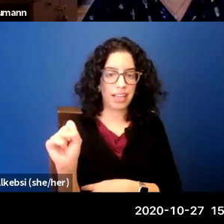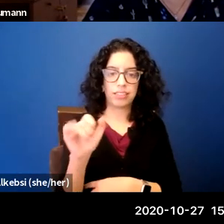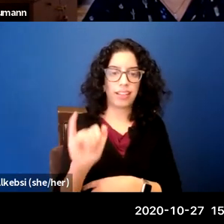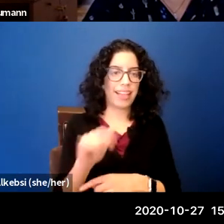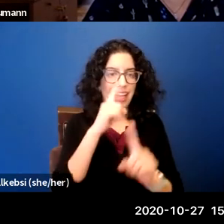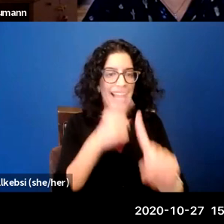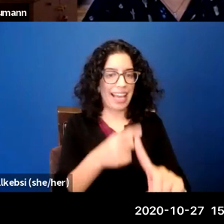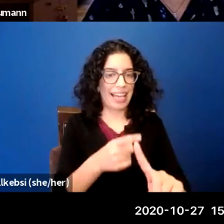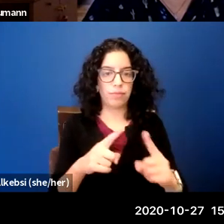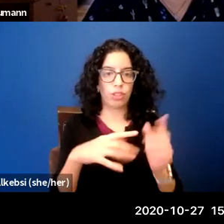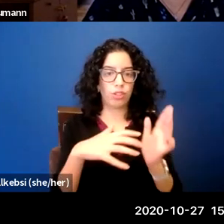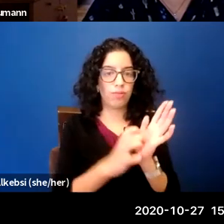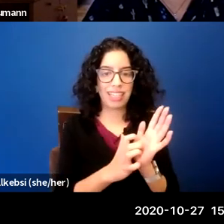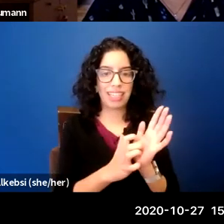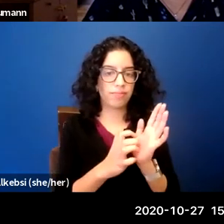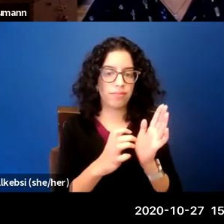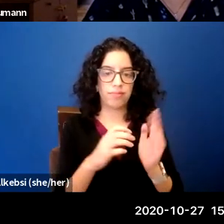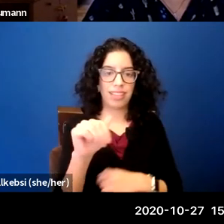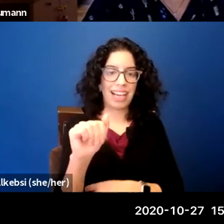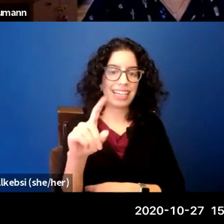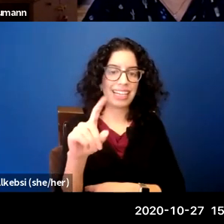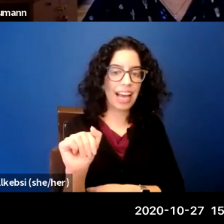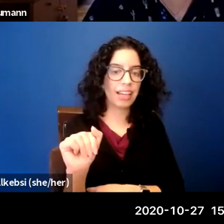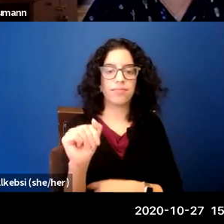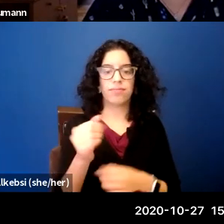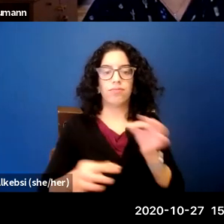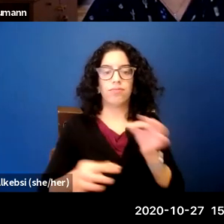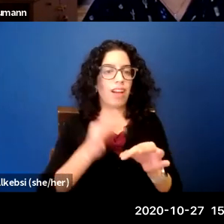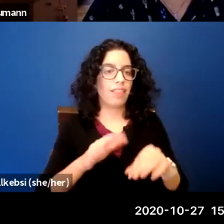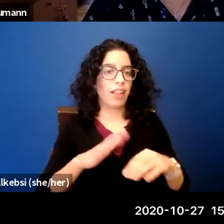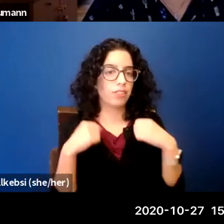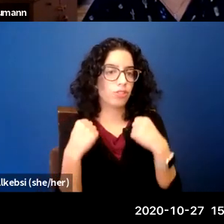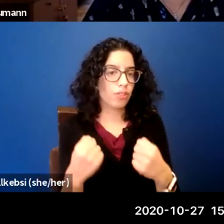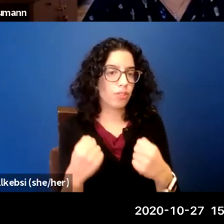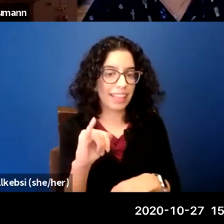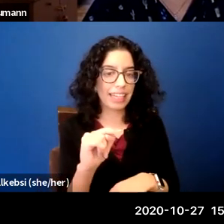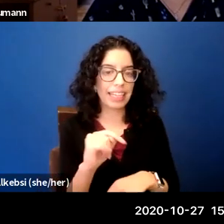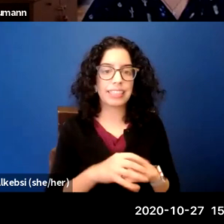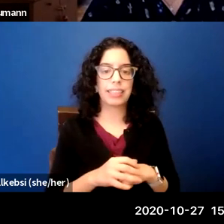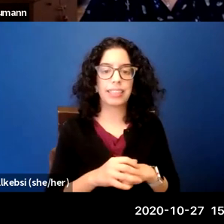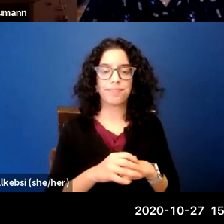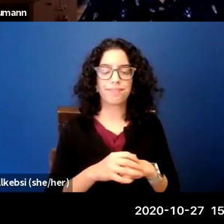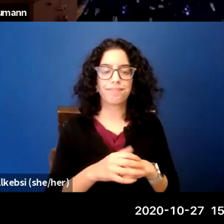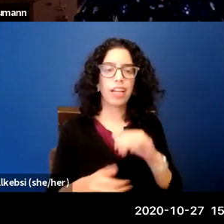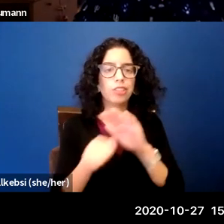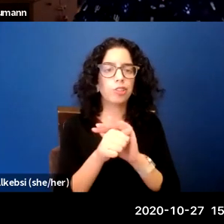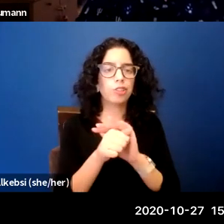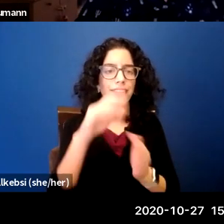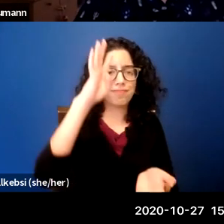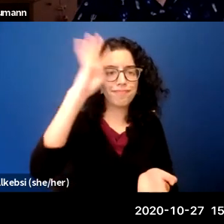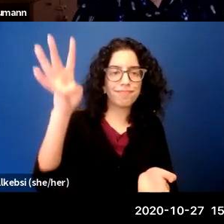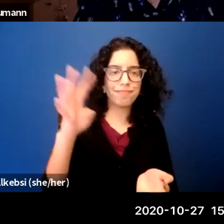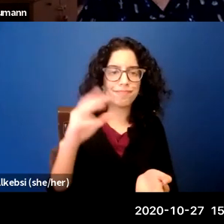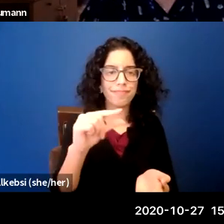legislatively. We have already had a few scares on the House regarding bills that aim to weaken the